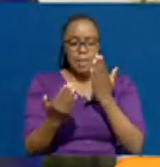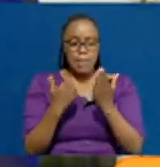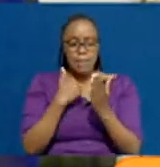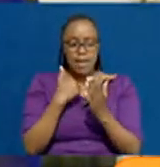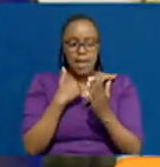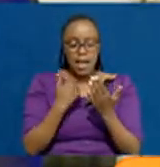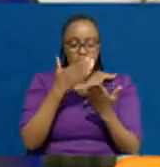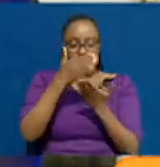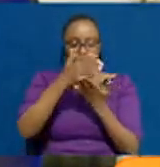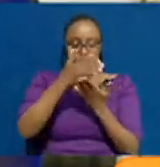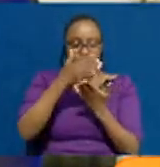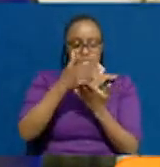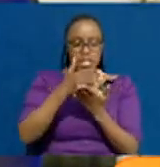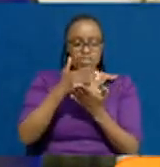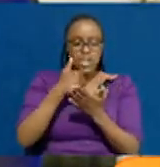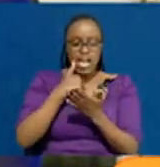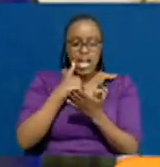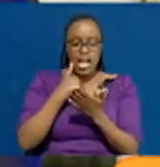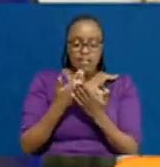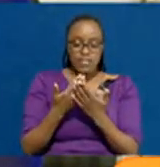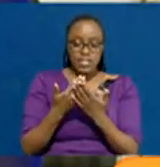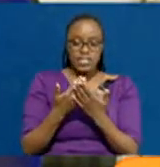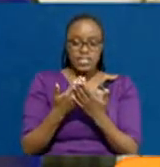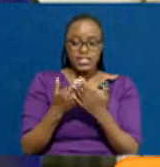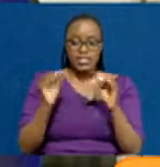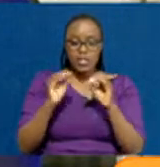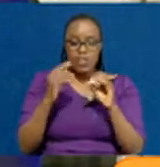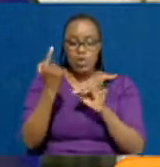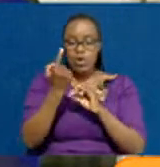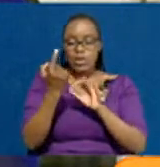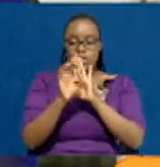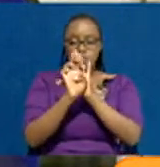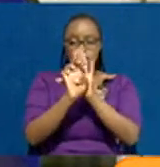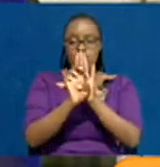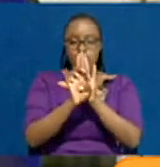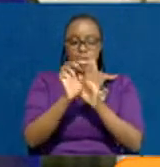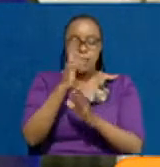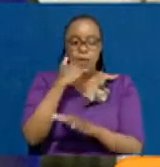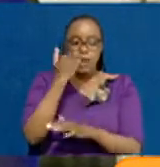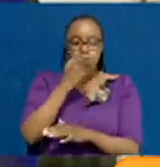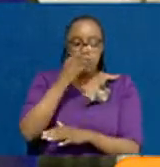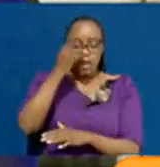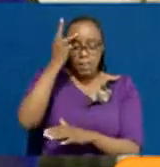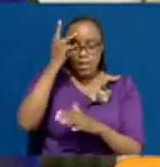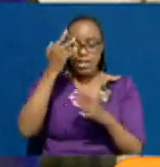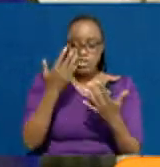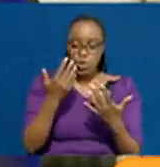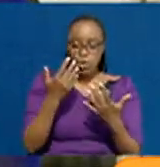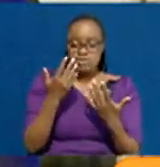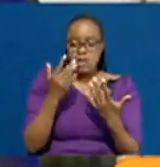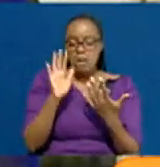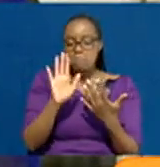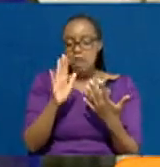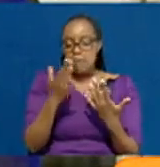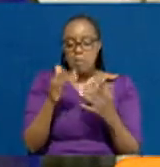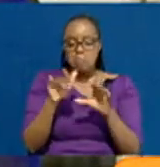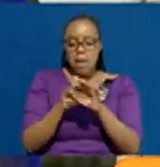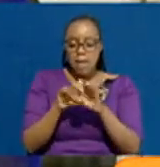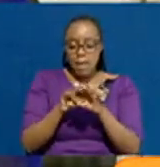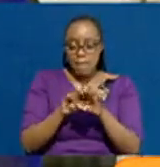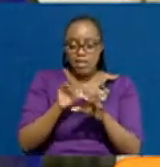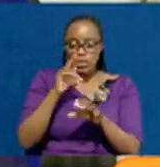really had effect, except, for example, those either whose parents or loved ones went through